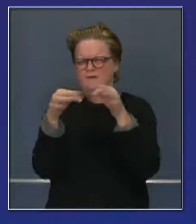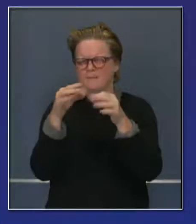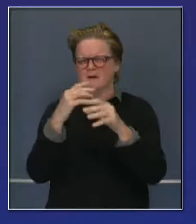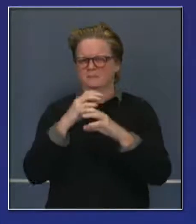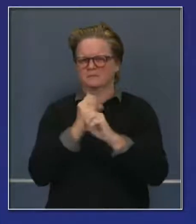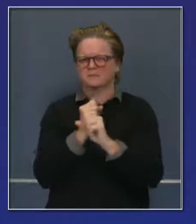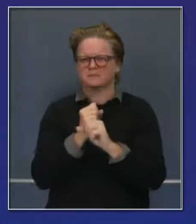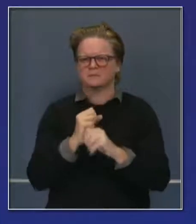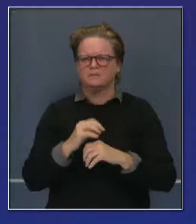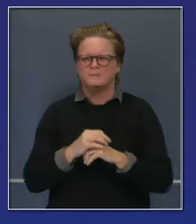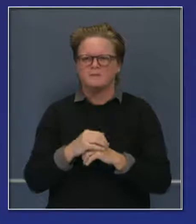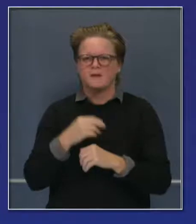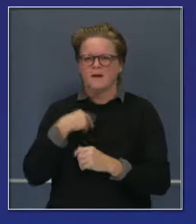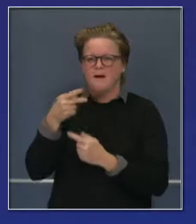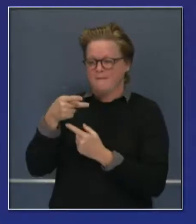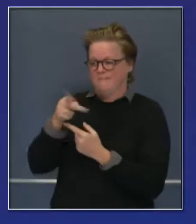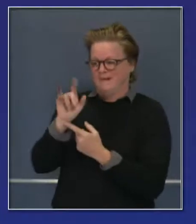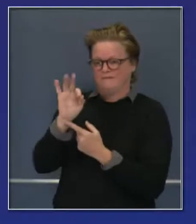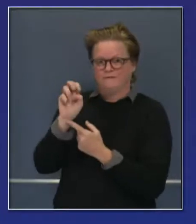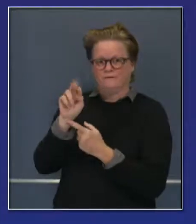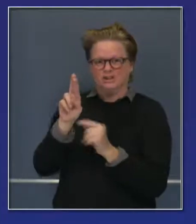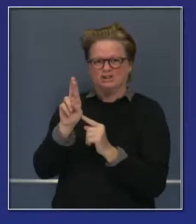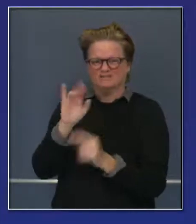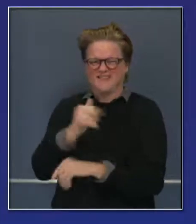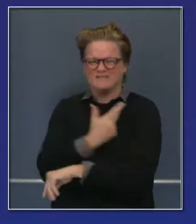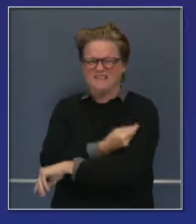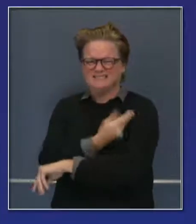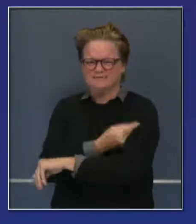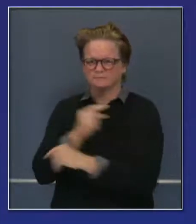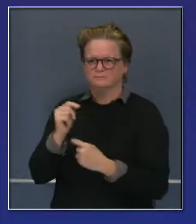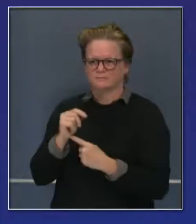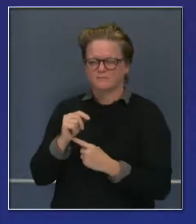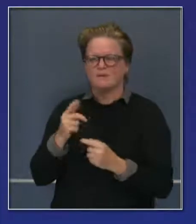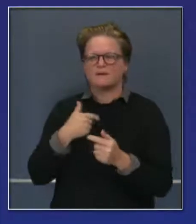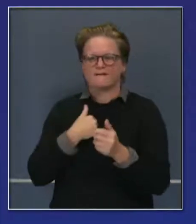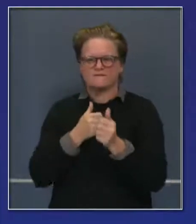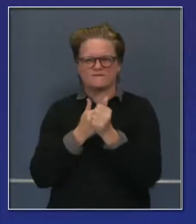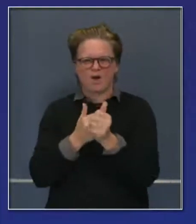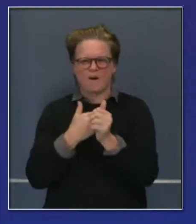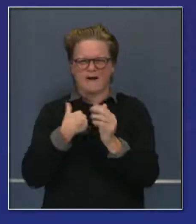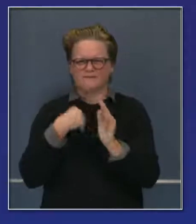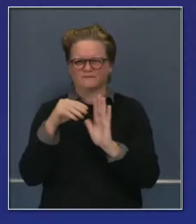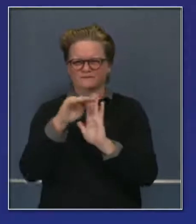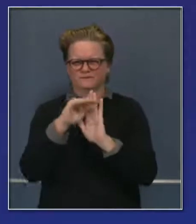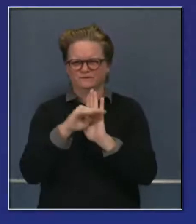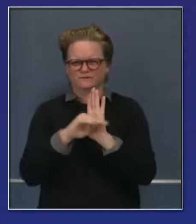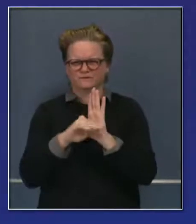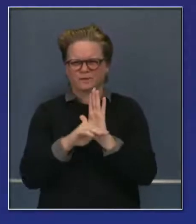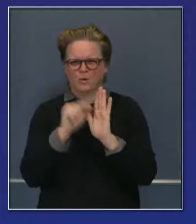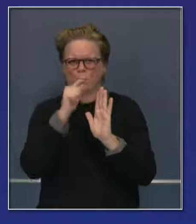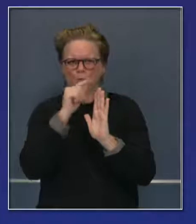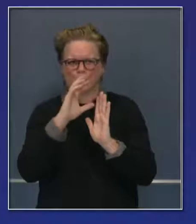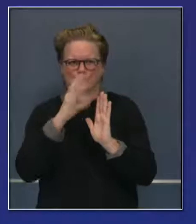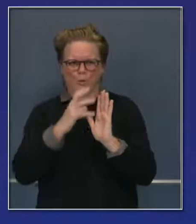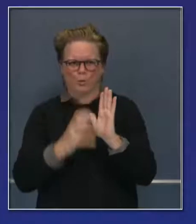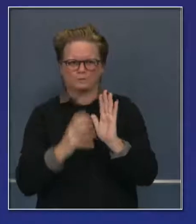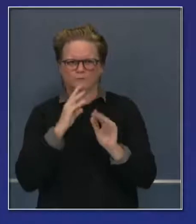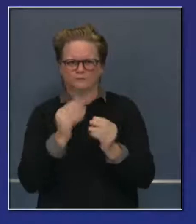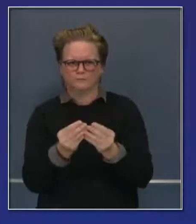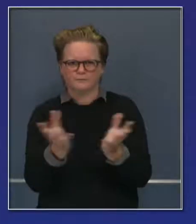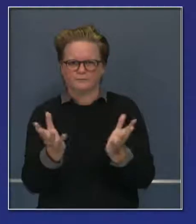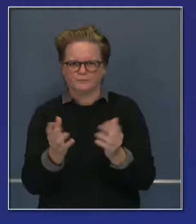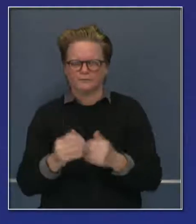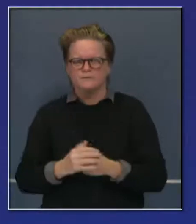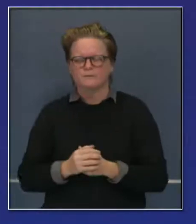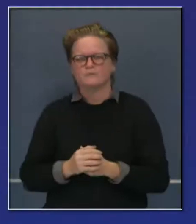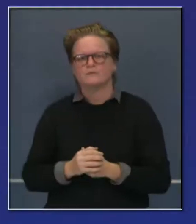the existing protocols. This could all change in hours, days, and weeks and months, but based upon the information that we've been provided here in the